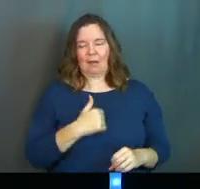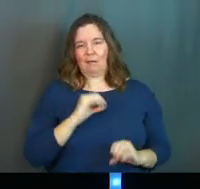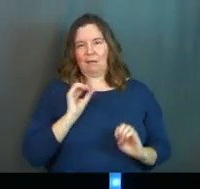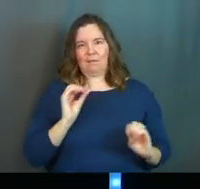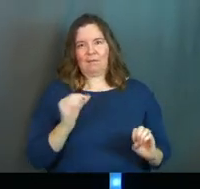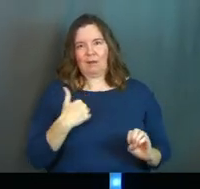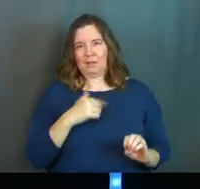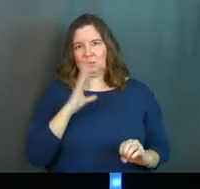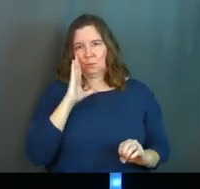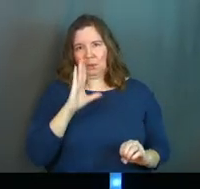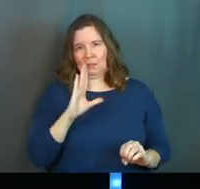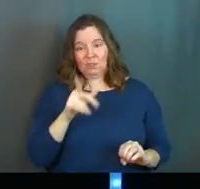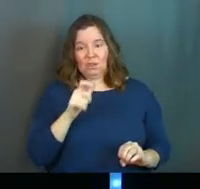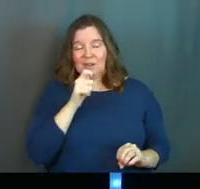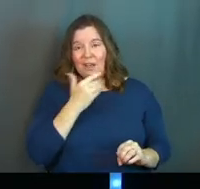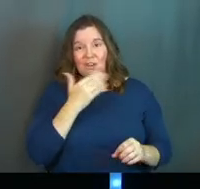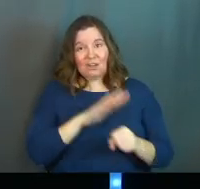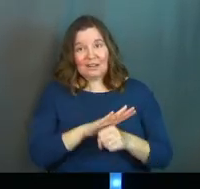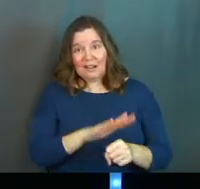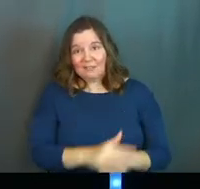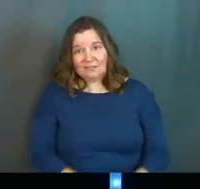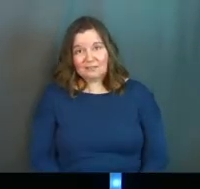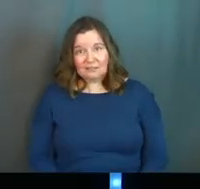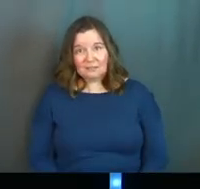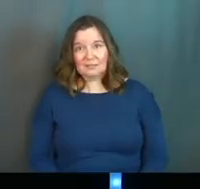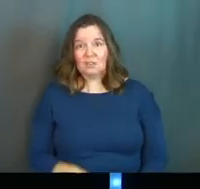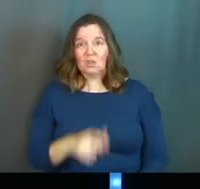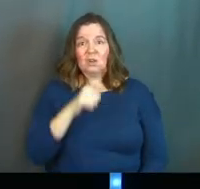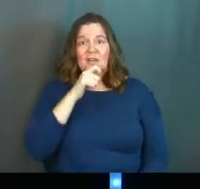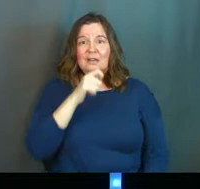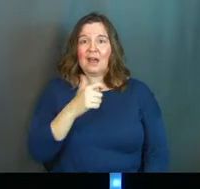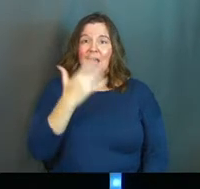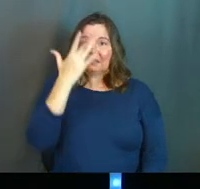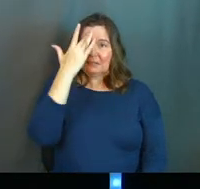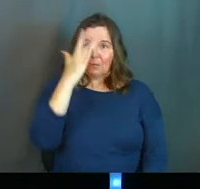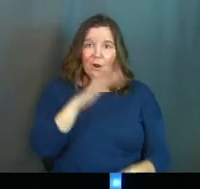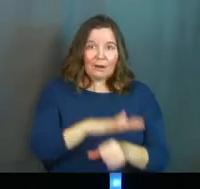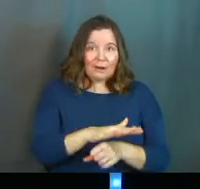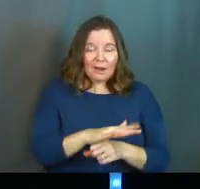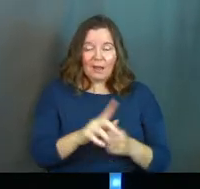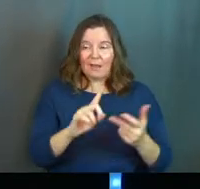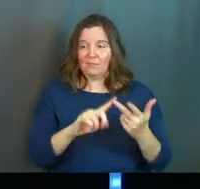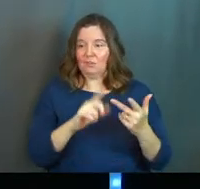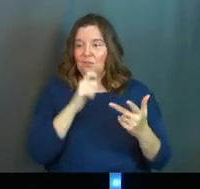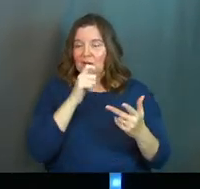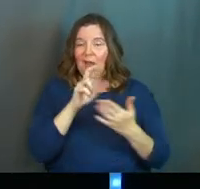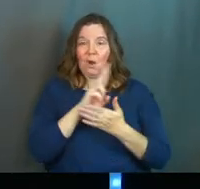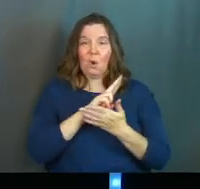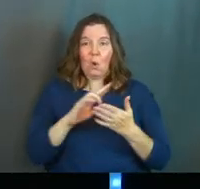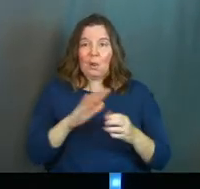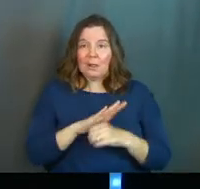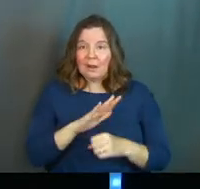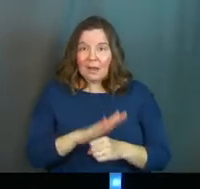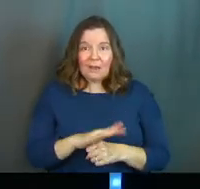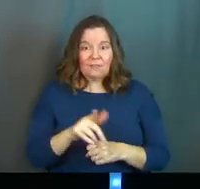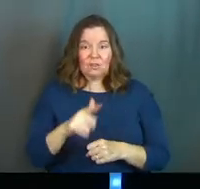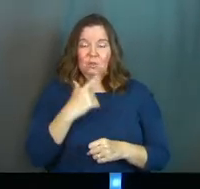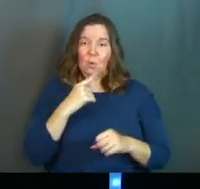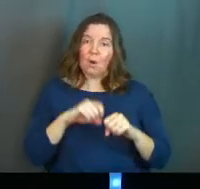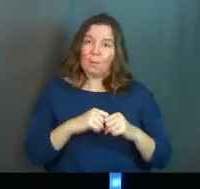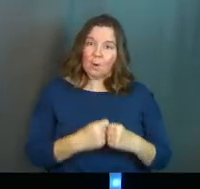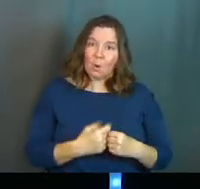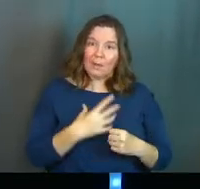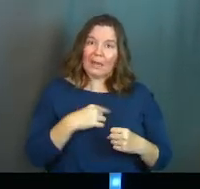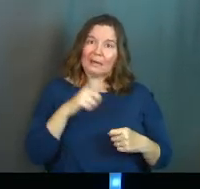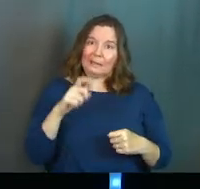would. You're just not good enough. You're not smart enough. You're not holy enough. You're